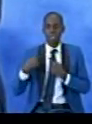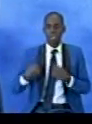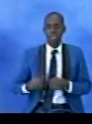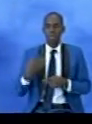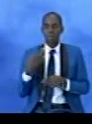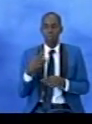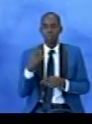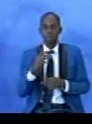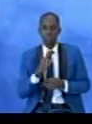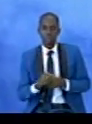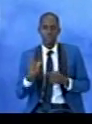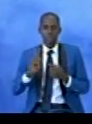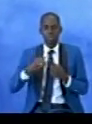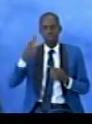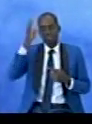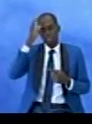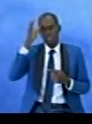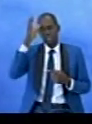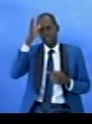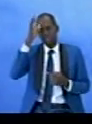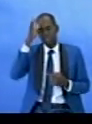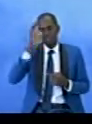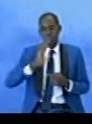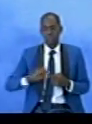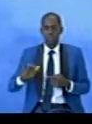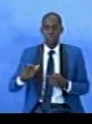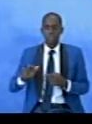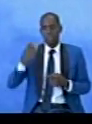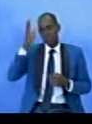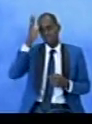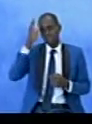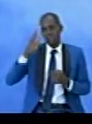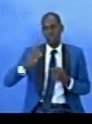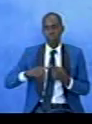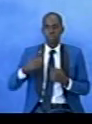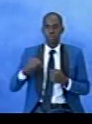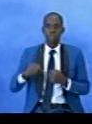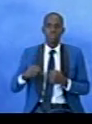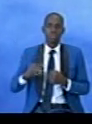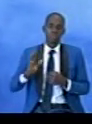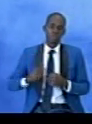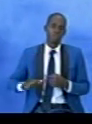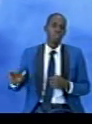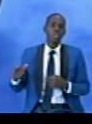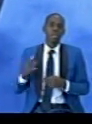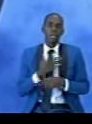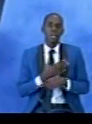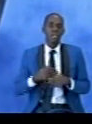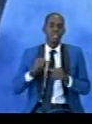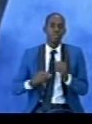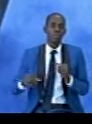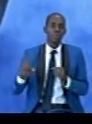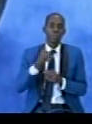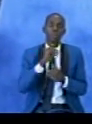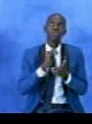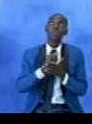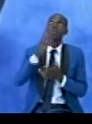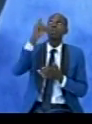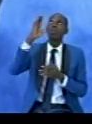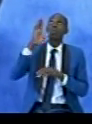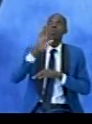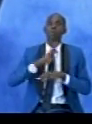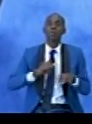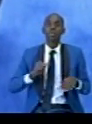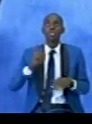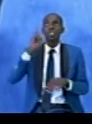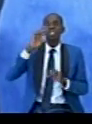and the heart of the father to the children. Everyone God calls, he gives a principal work. He